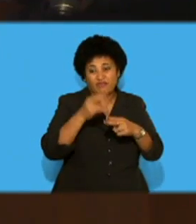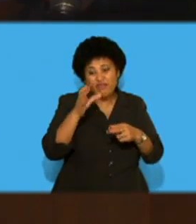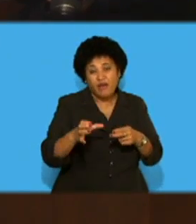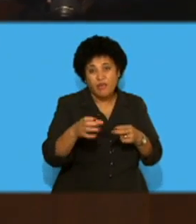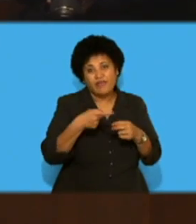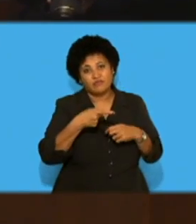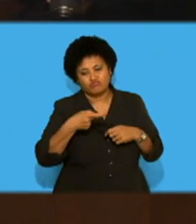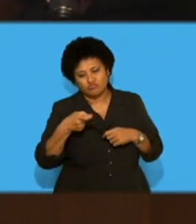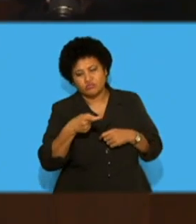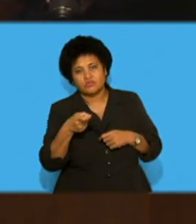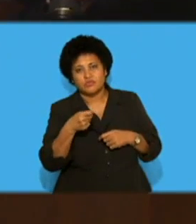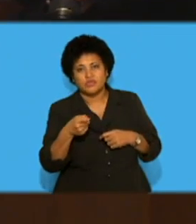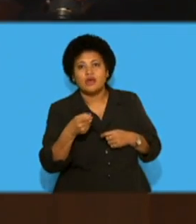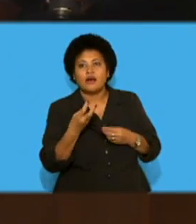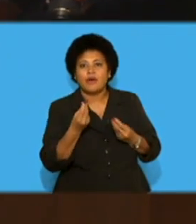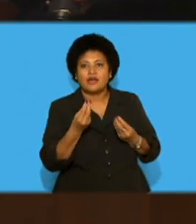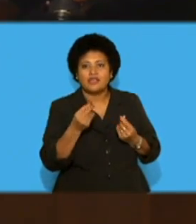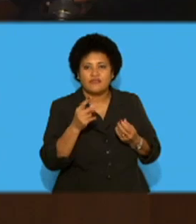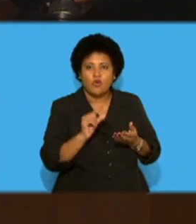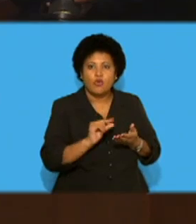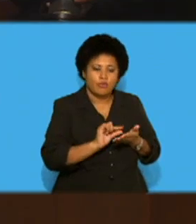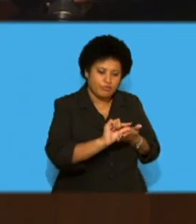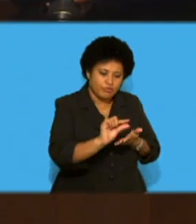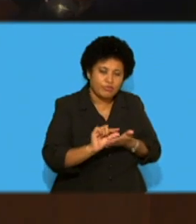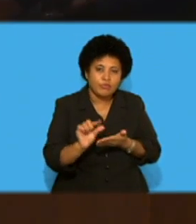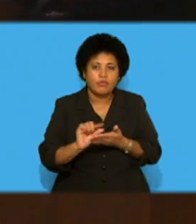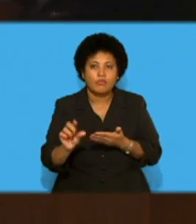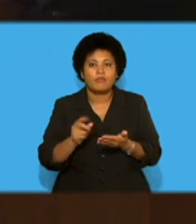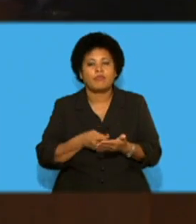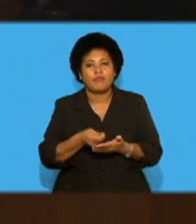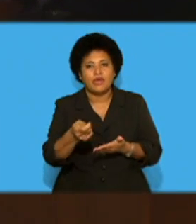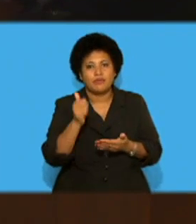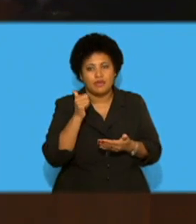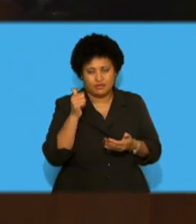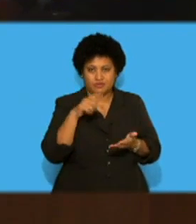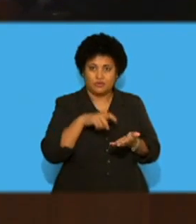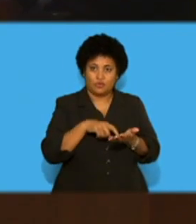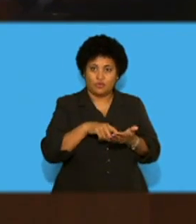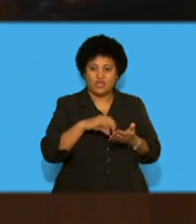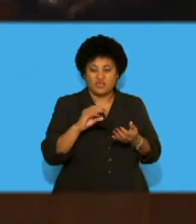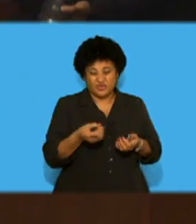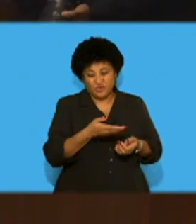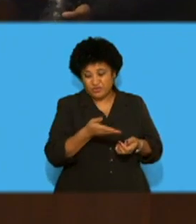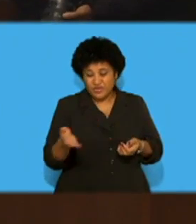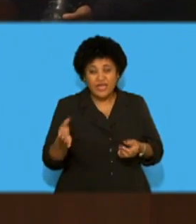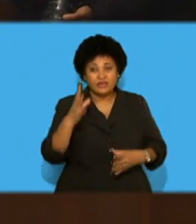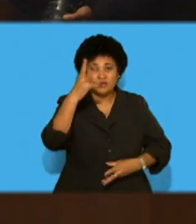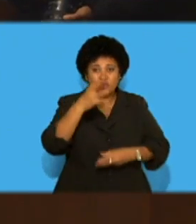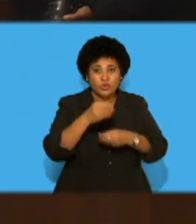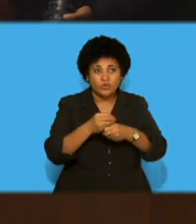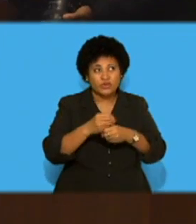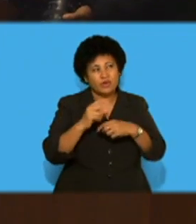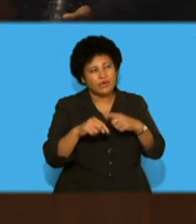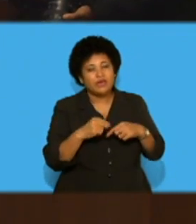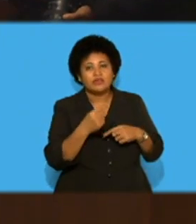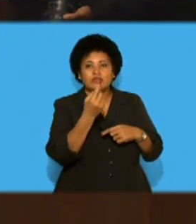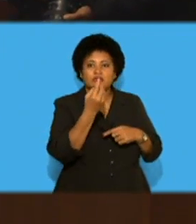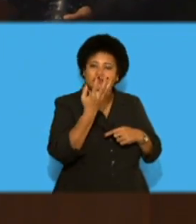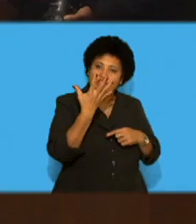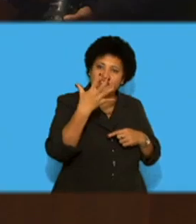also would have been over 50% of the cane farmers, in fact